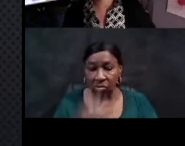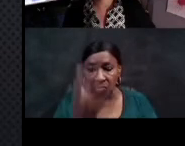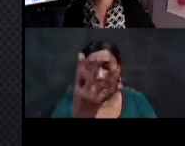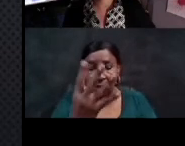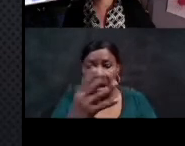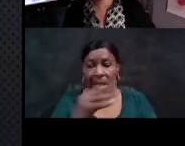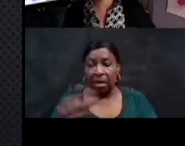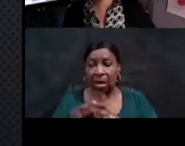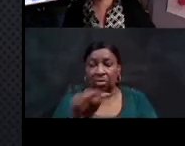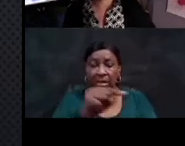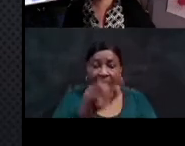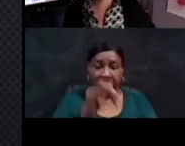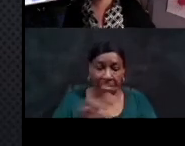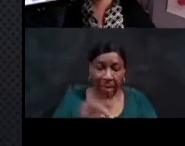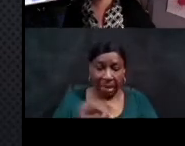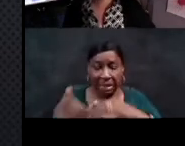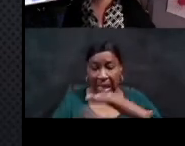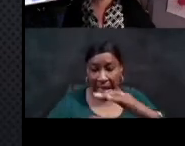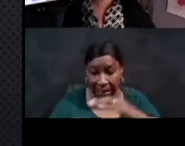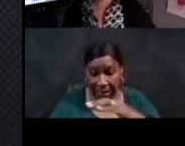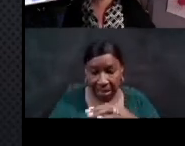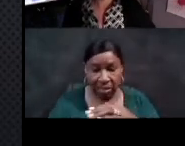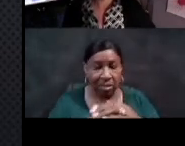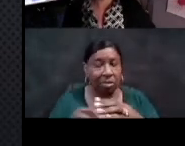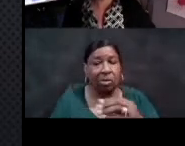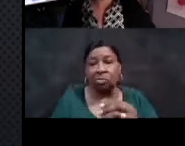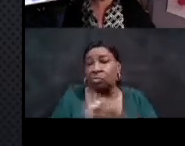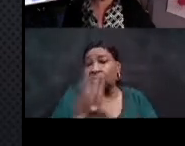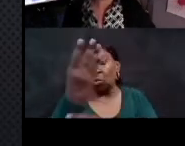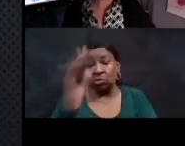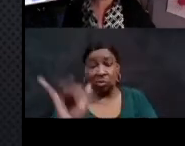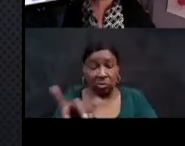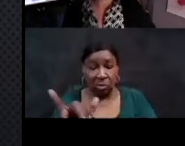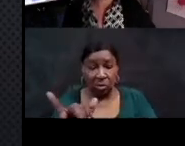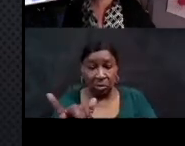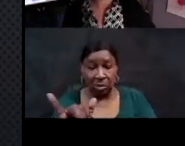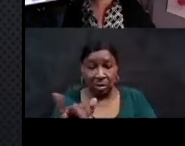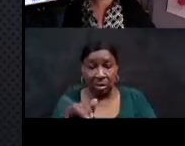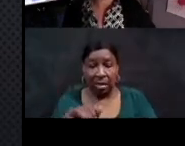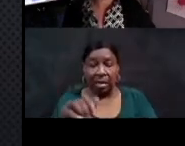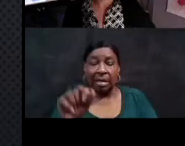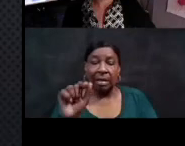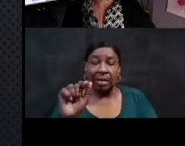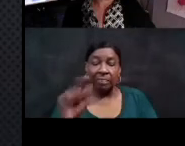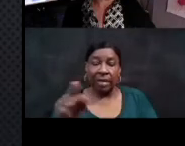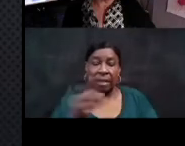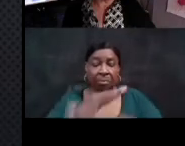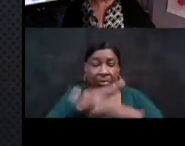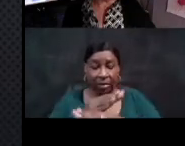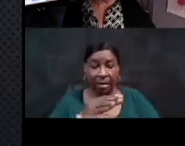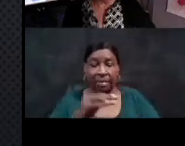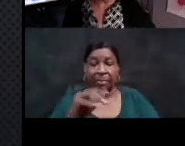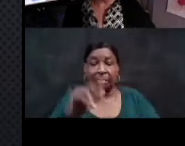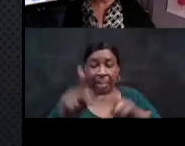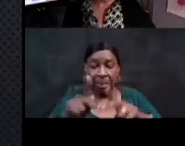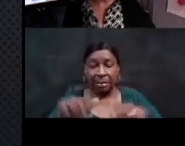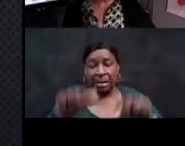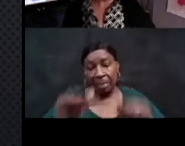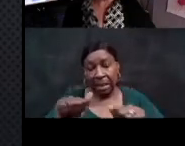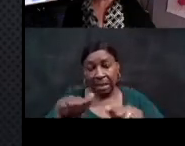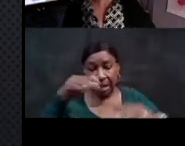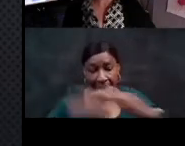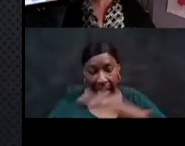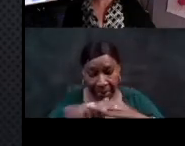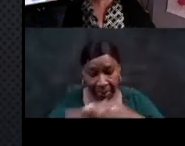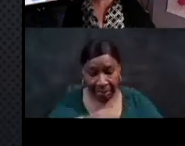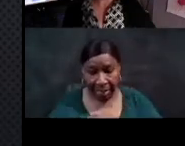isolation proliferate, and this erodes people's access, ability to access asylum in various ways.